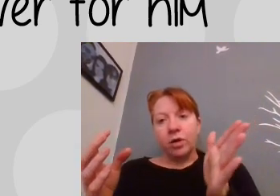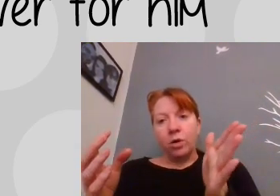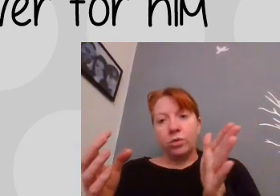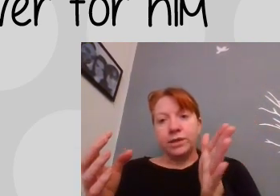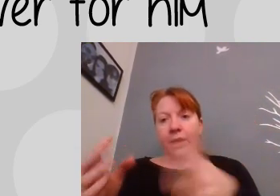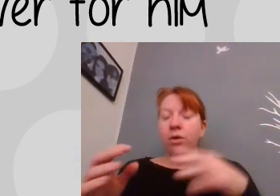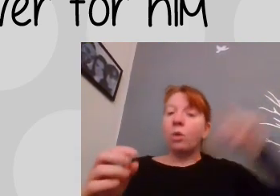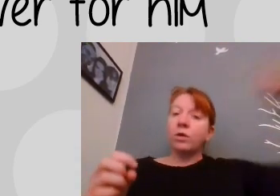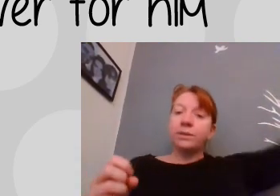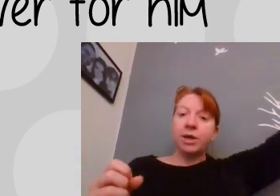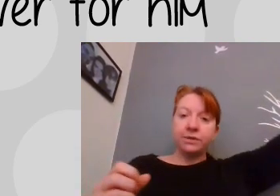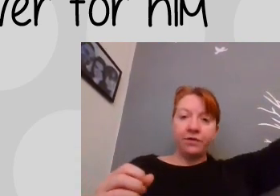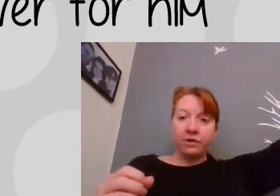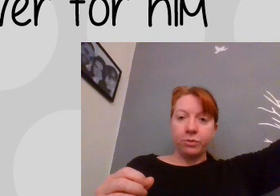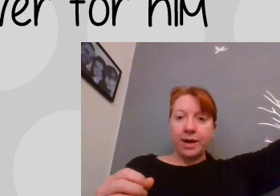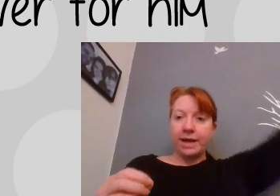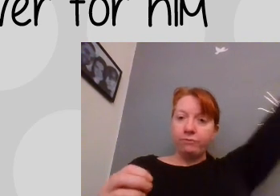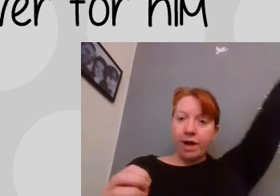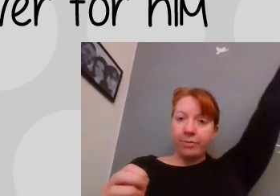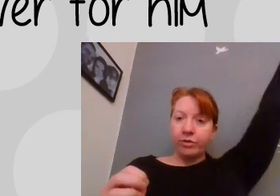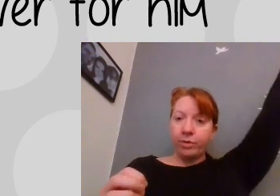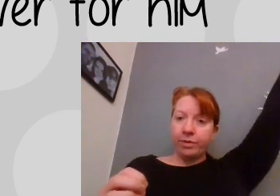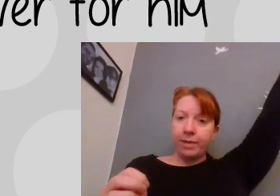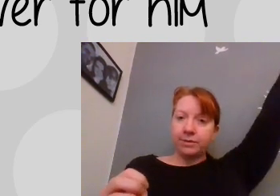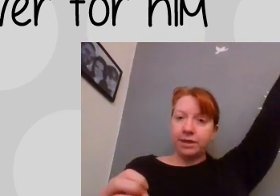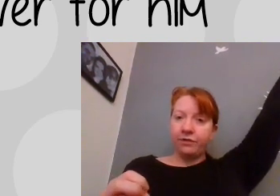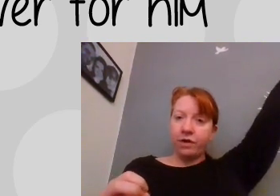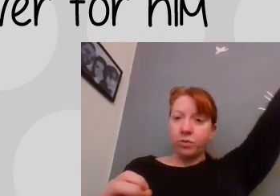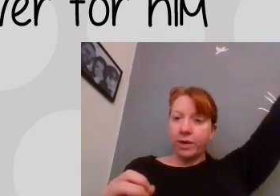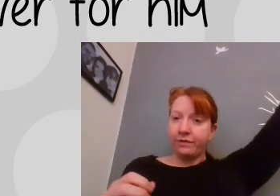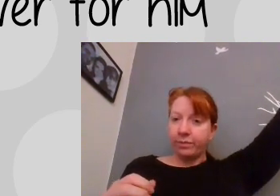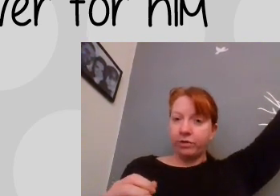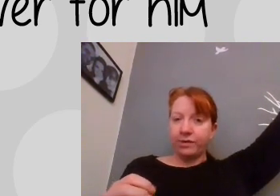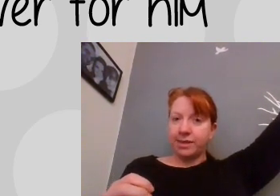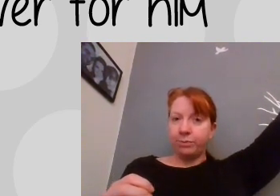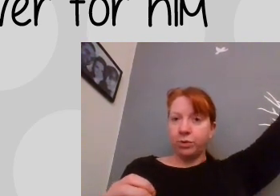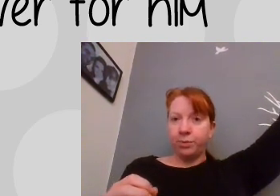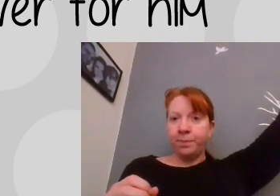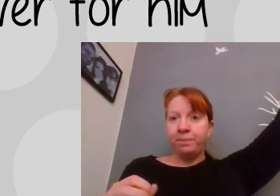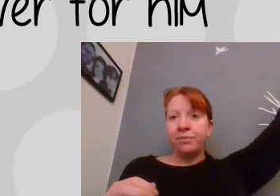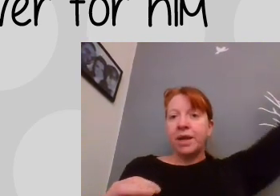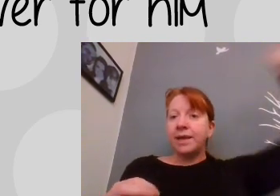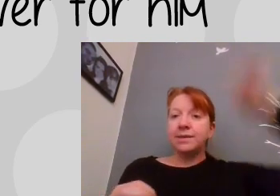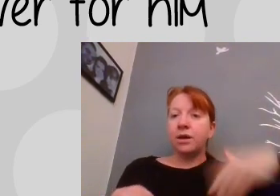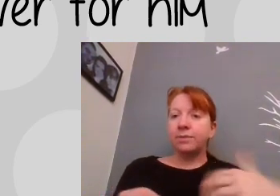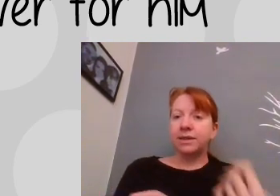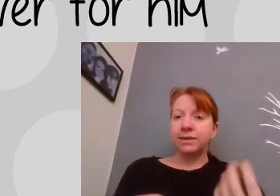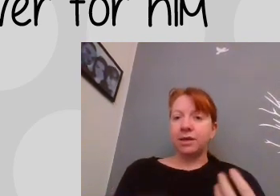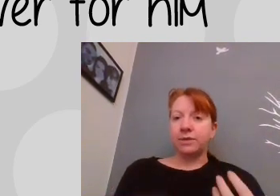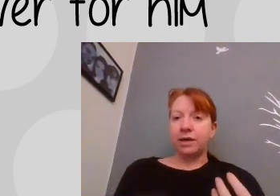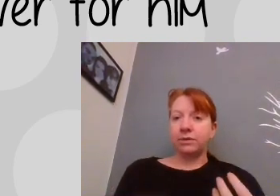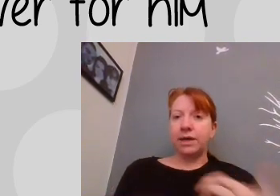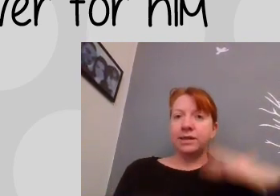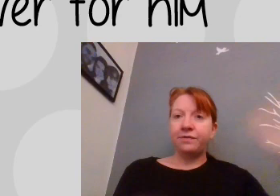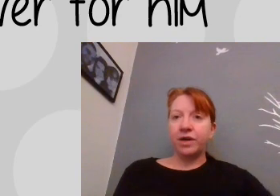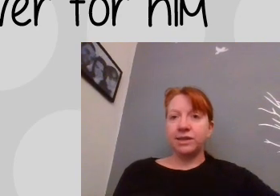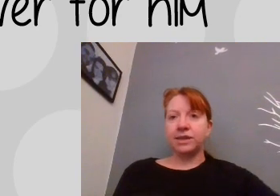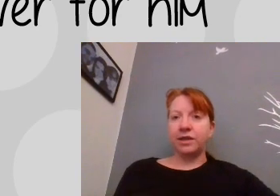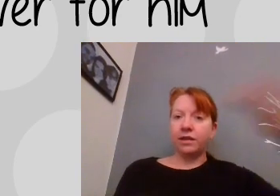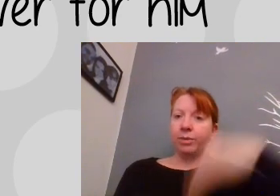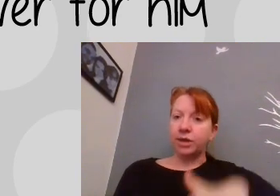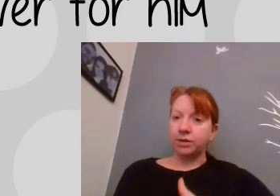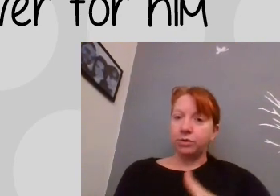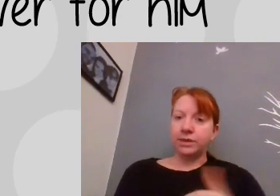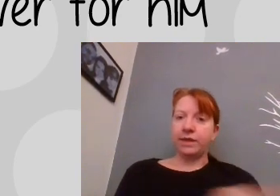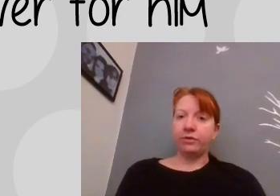time slows down. Whereas the person far away, right up at the top of the mountain, far away from the gravity pull, his time doesn't slow down. It's